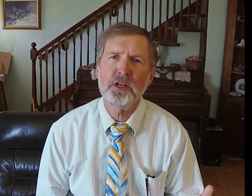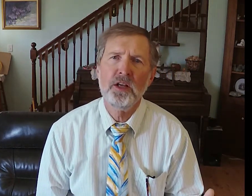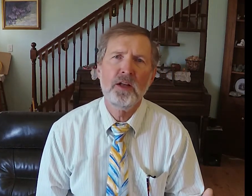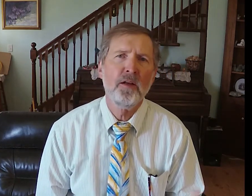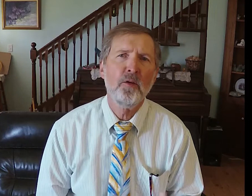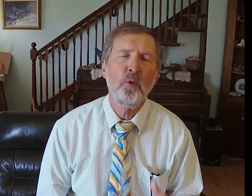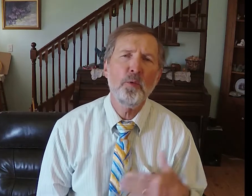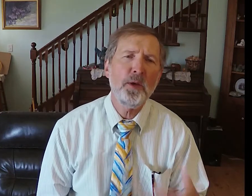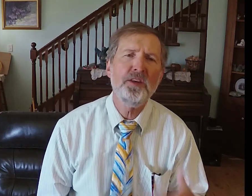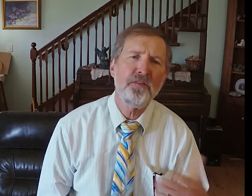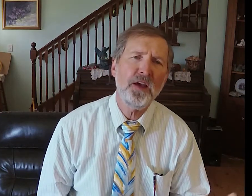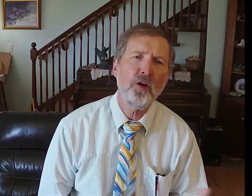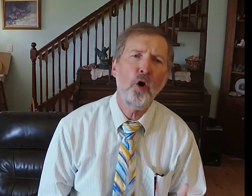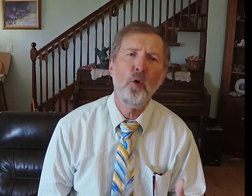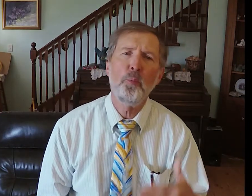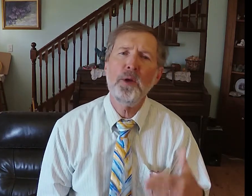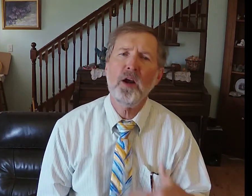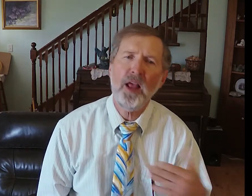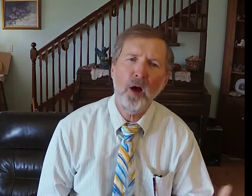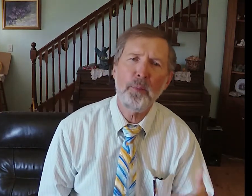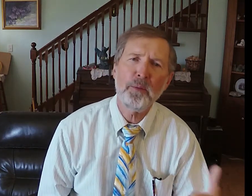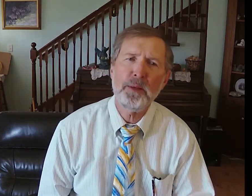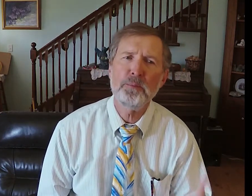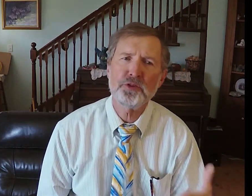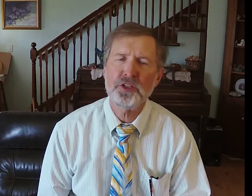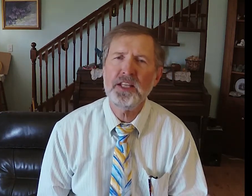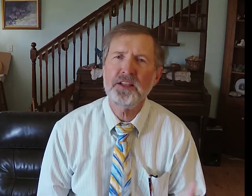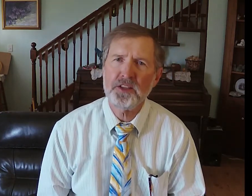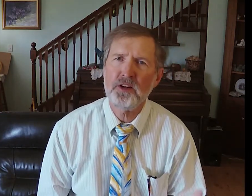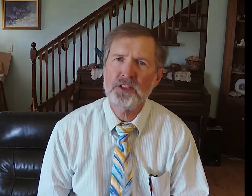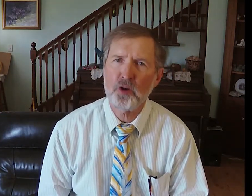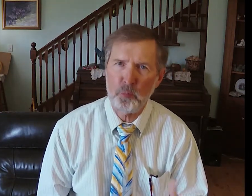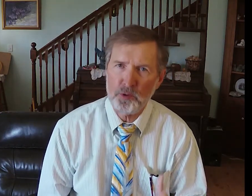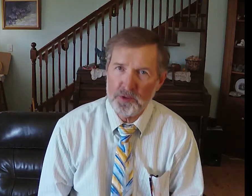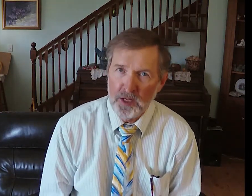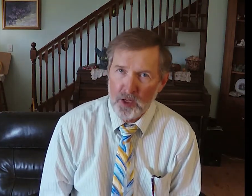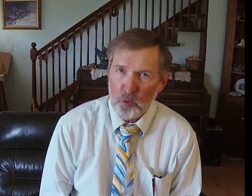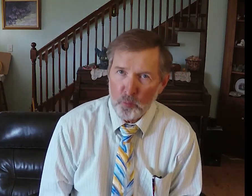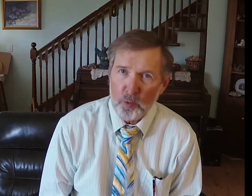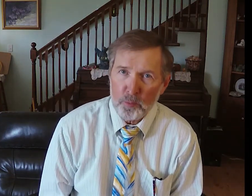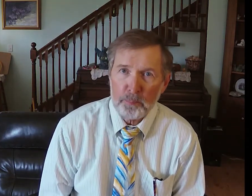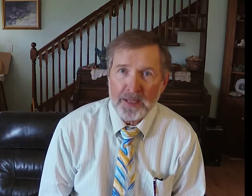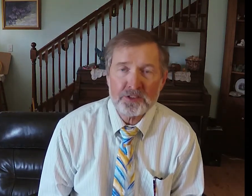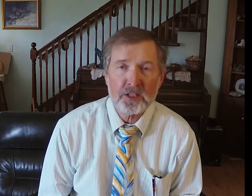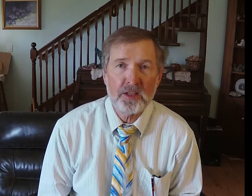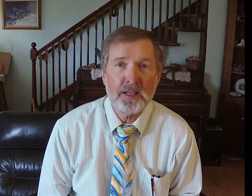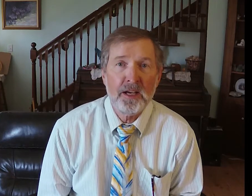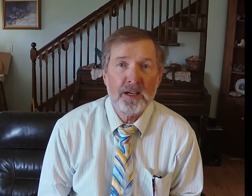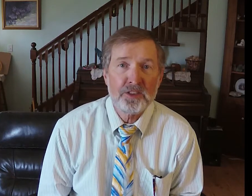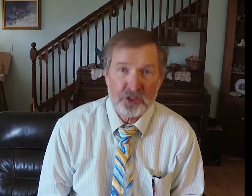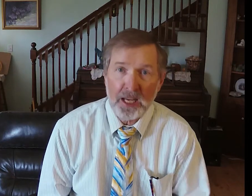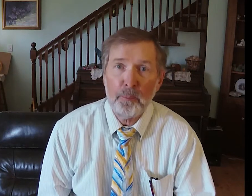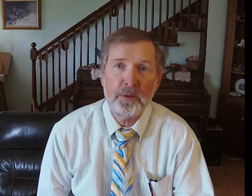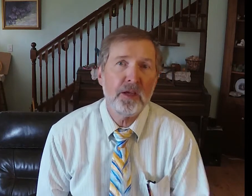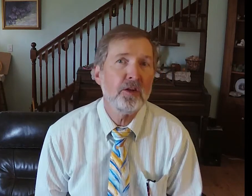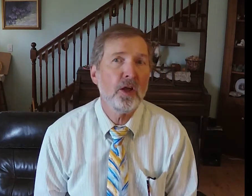lost, when we defend hope, we are helping people see that there is hope. We're basically